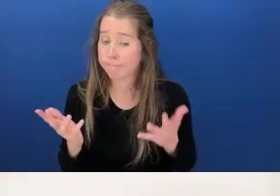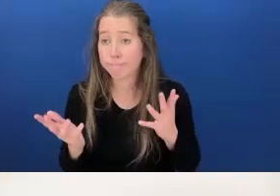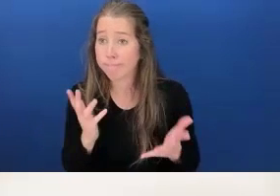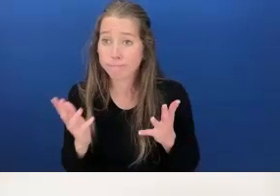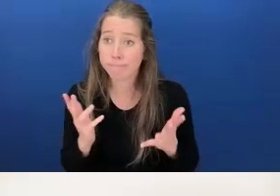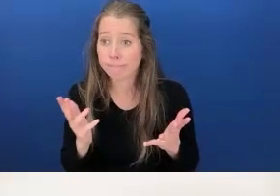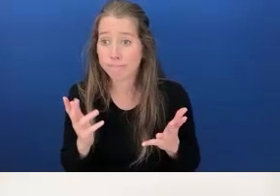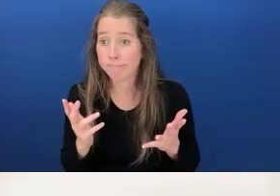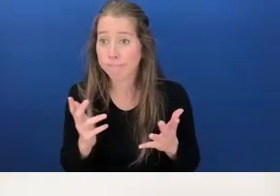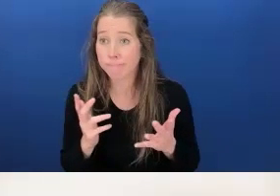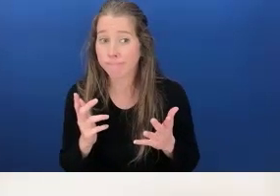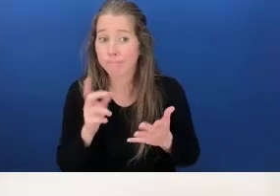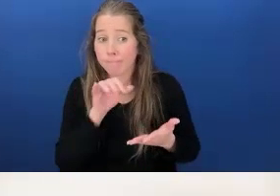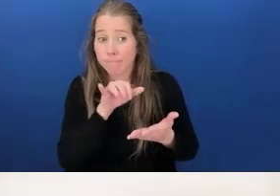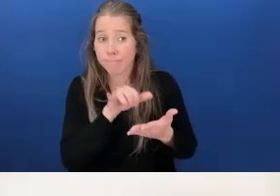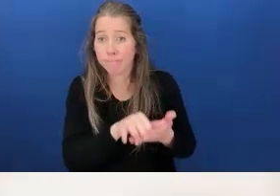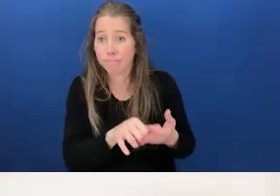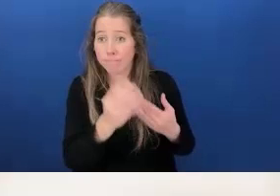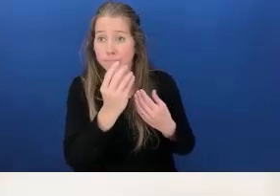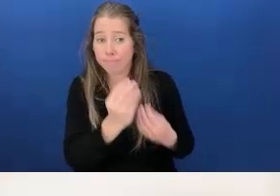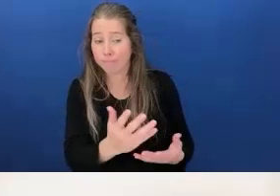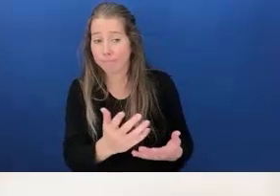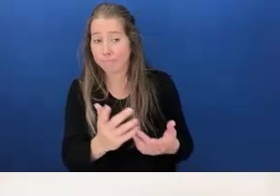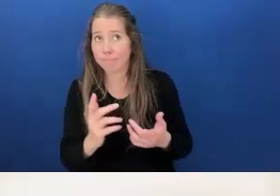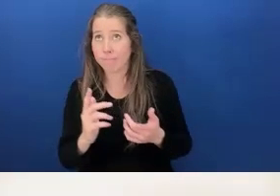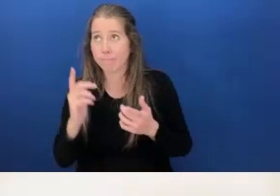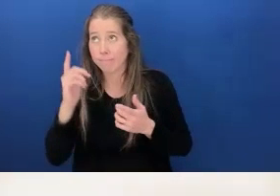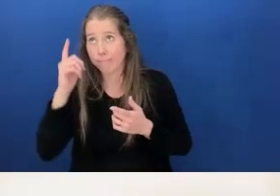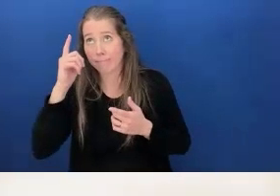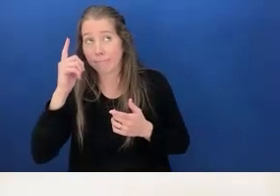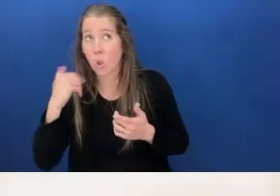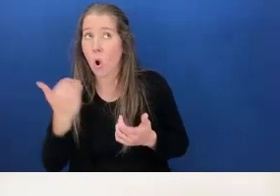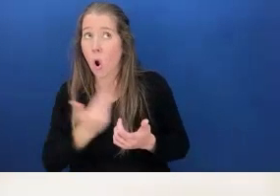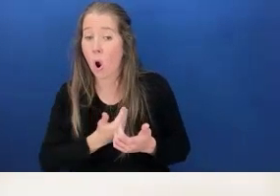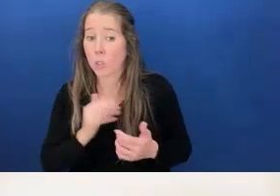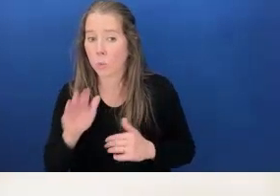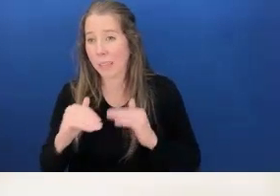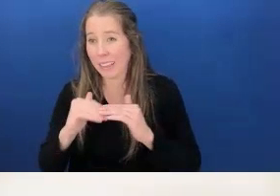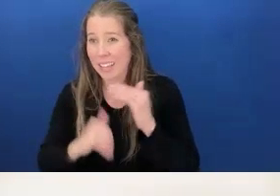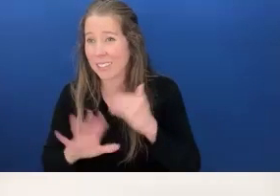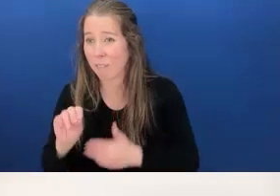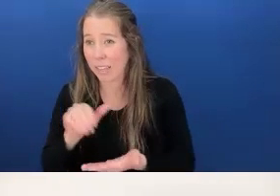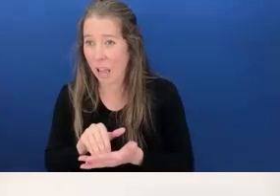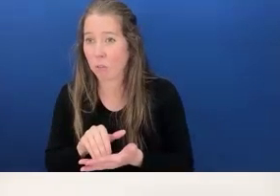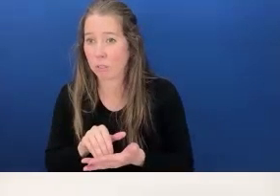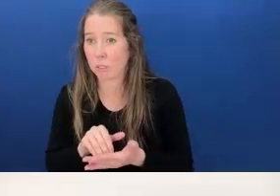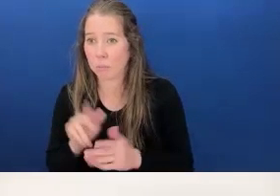I'm just interpreting this ruling, but for us, ours would be the fewer than, so it would give